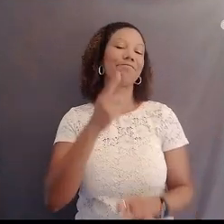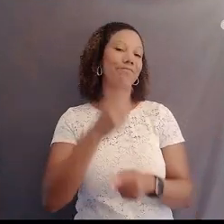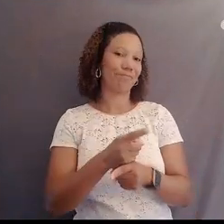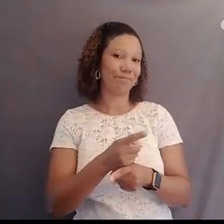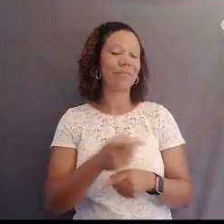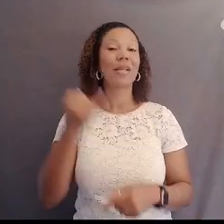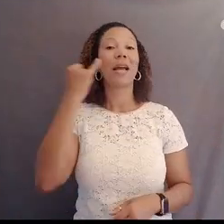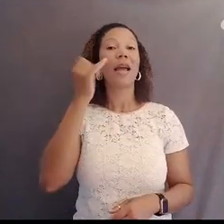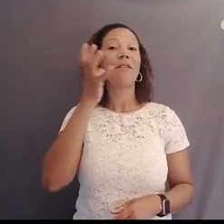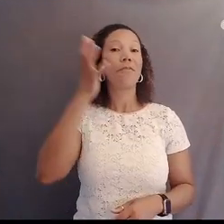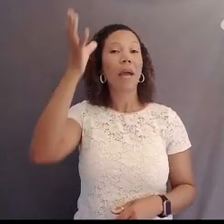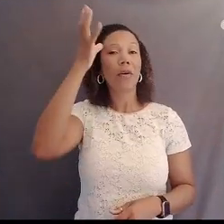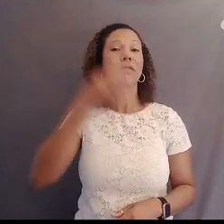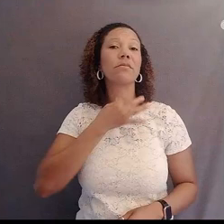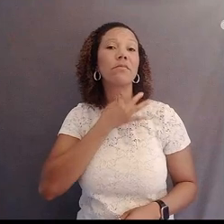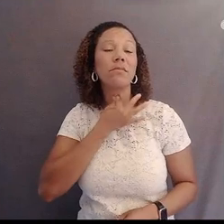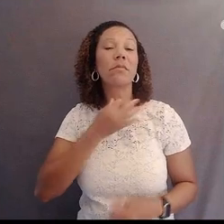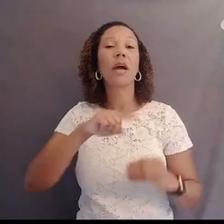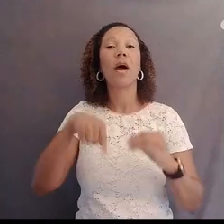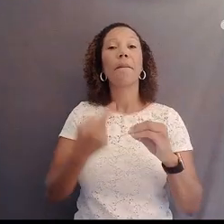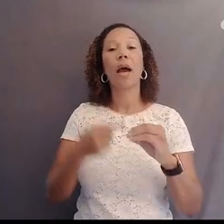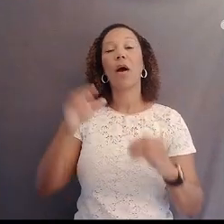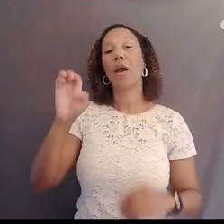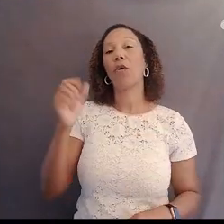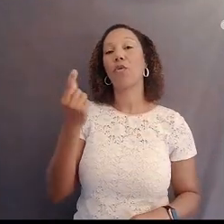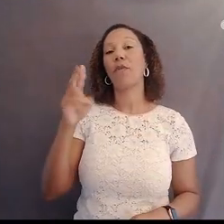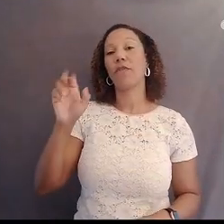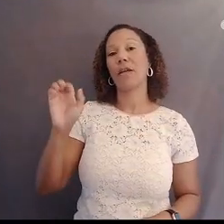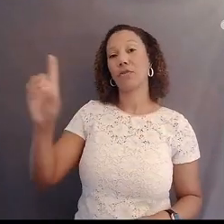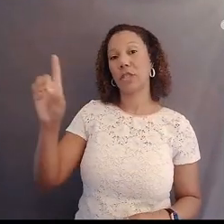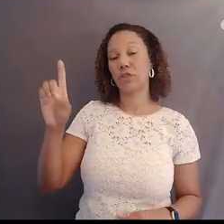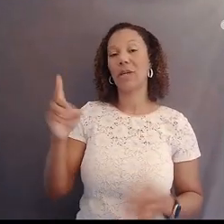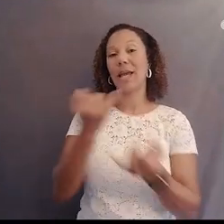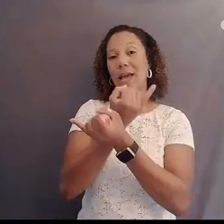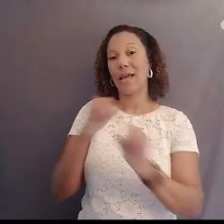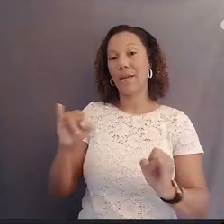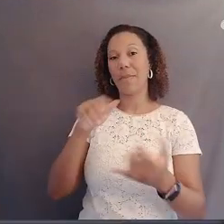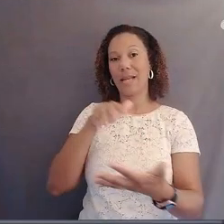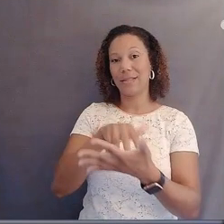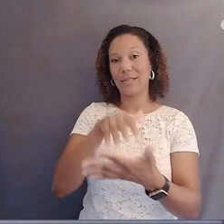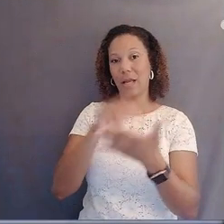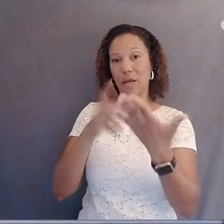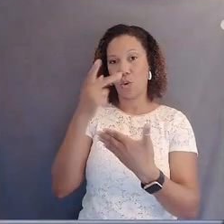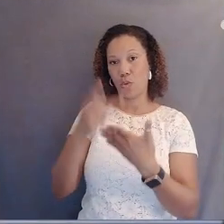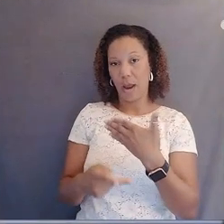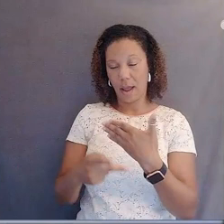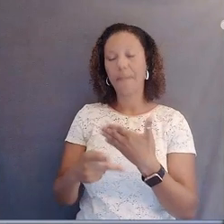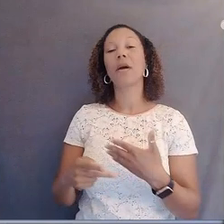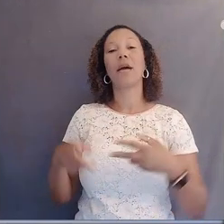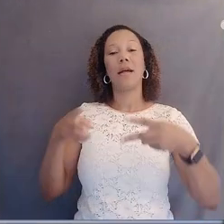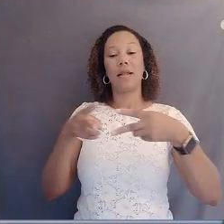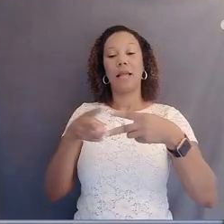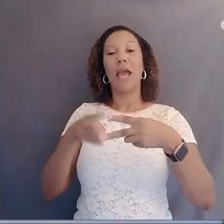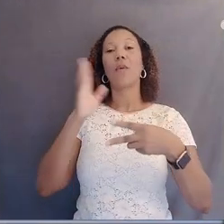learning more about our Elk Grove Unified Independent Study programs, well, these programs are